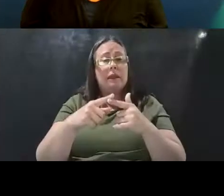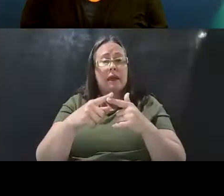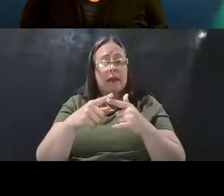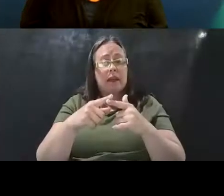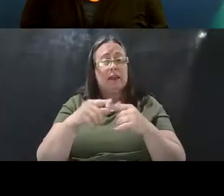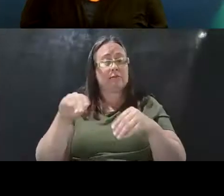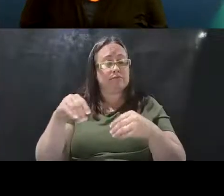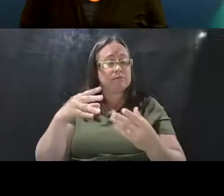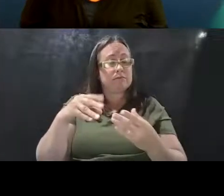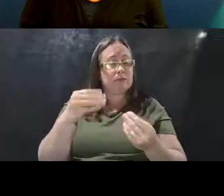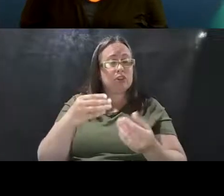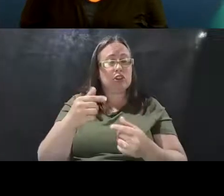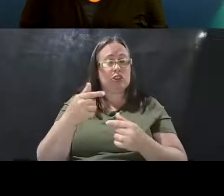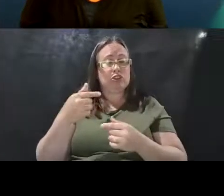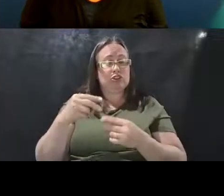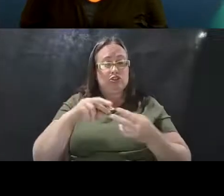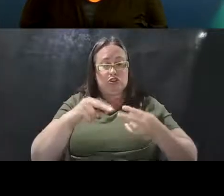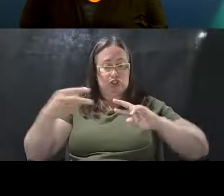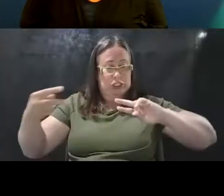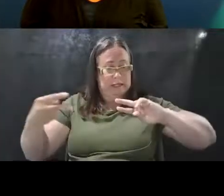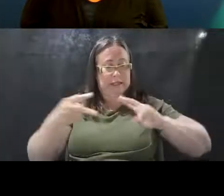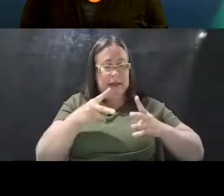gene editing on those cells,